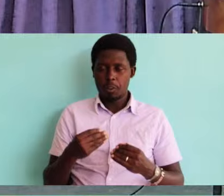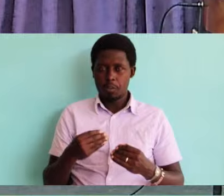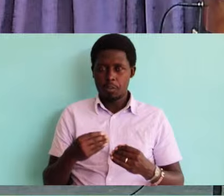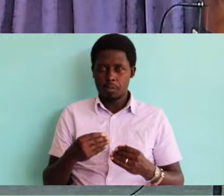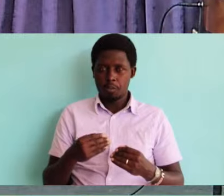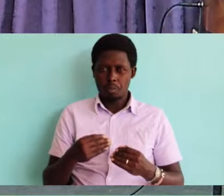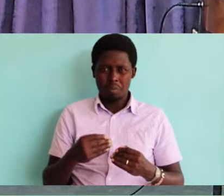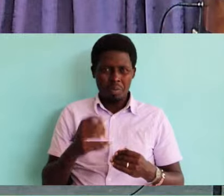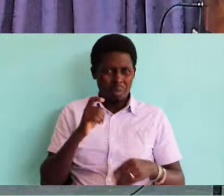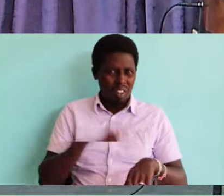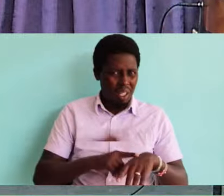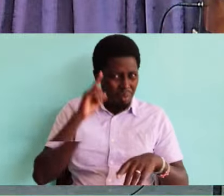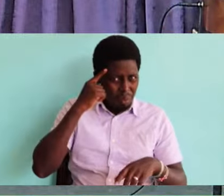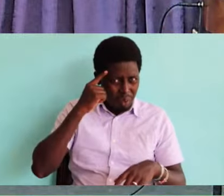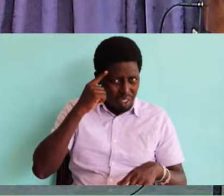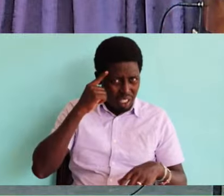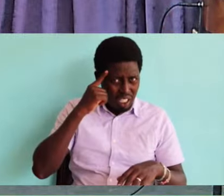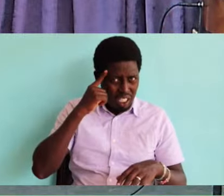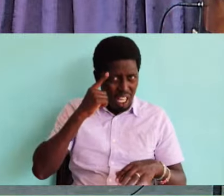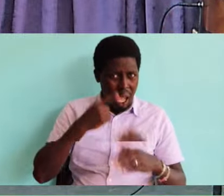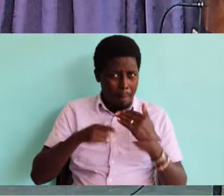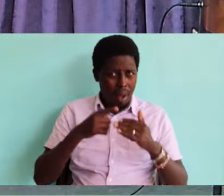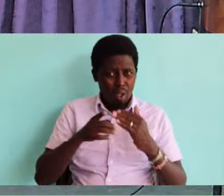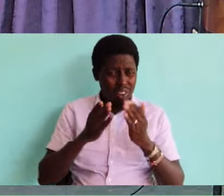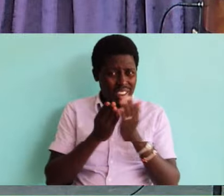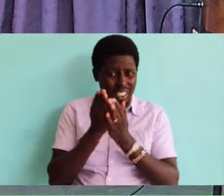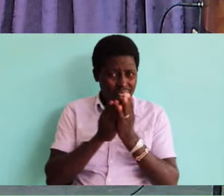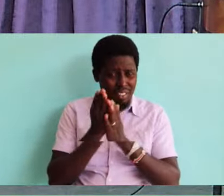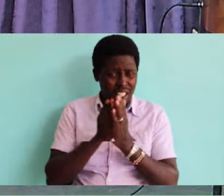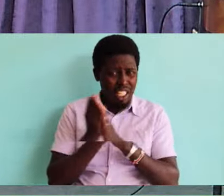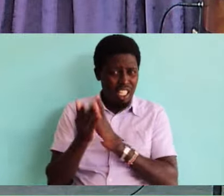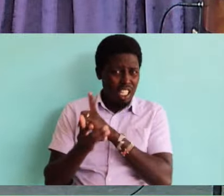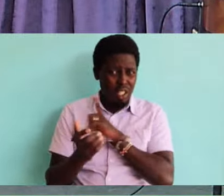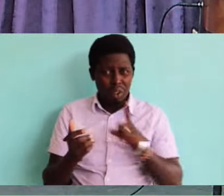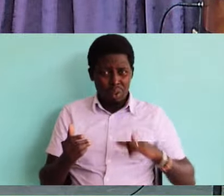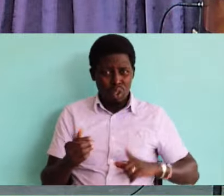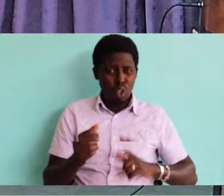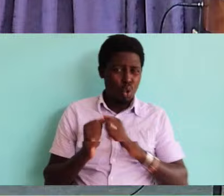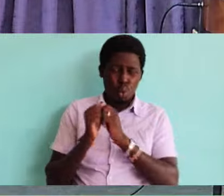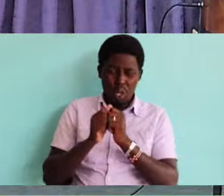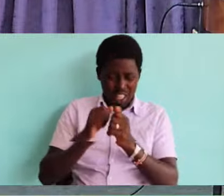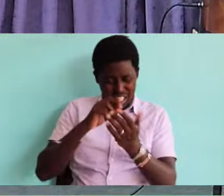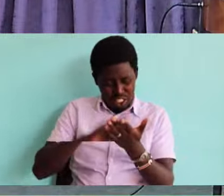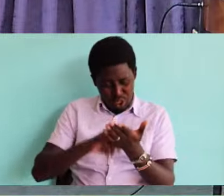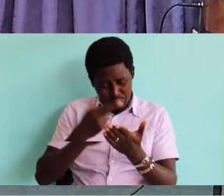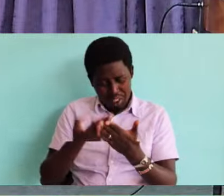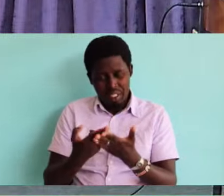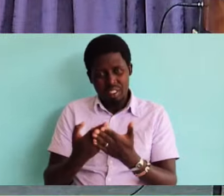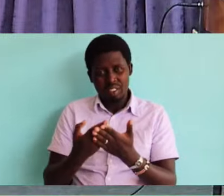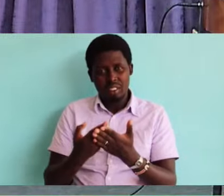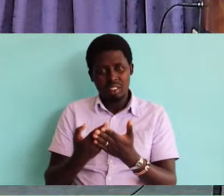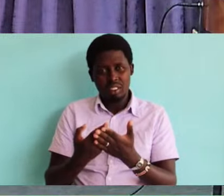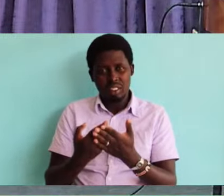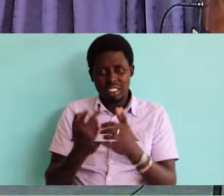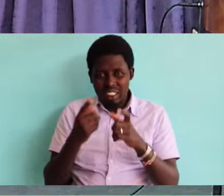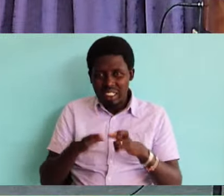So when we think about serving God with our gifts, with our talents, with our resources,